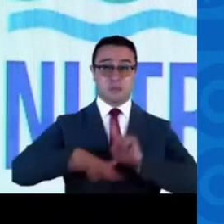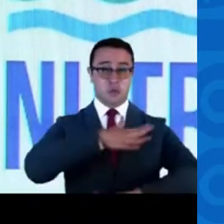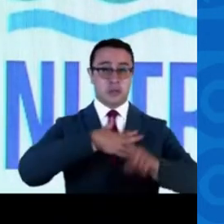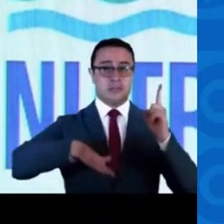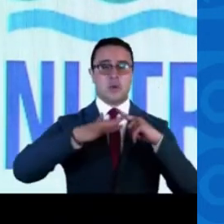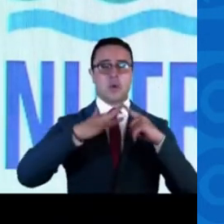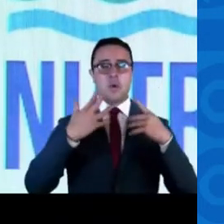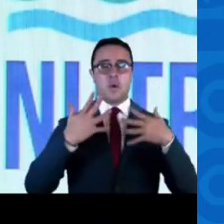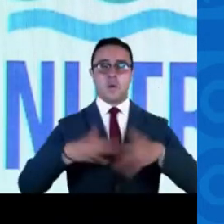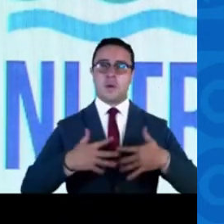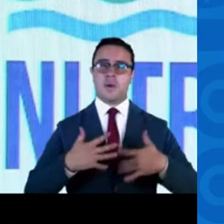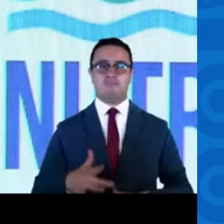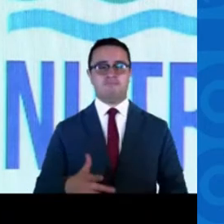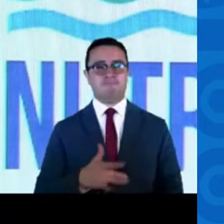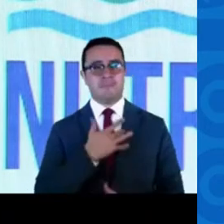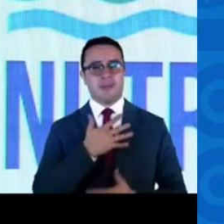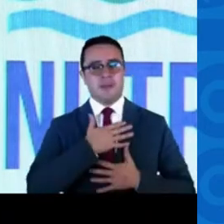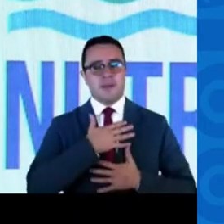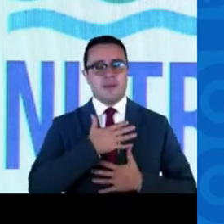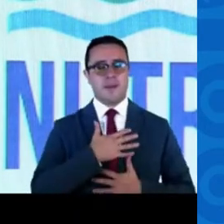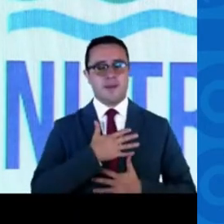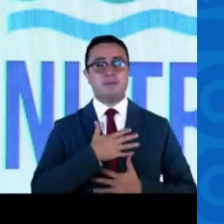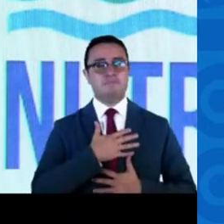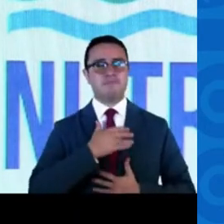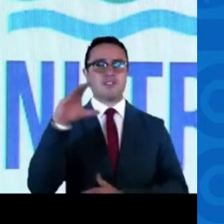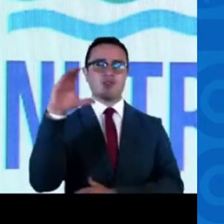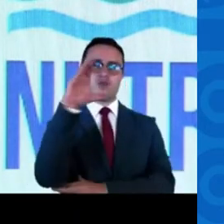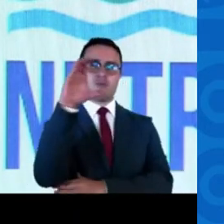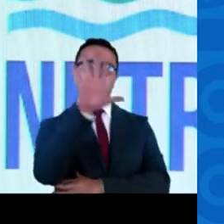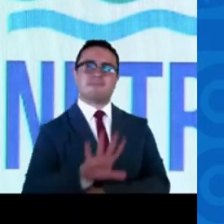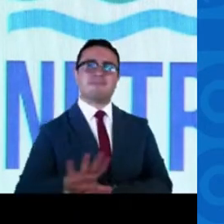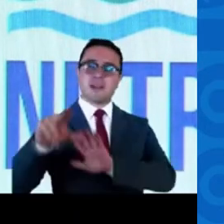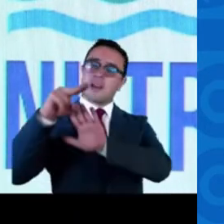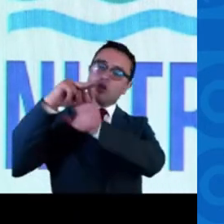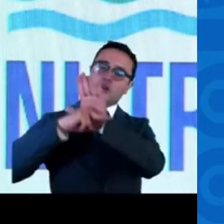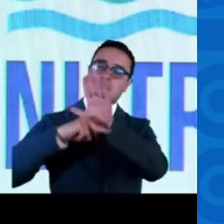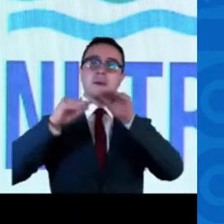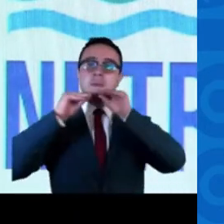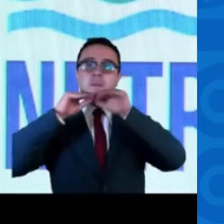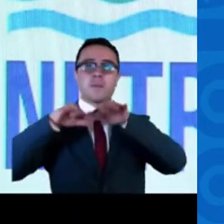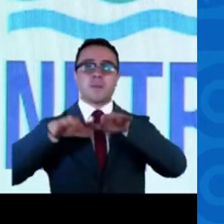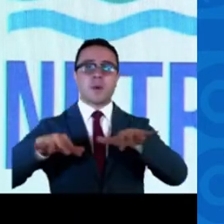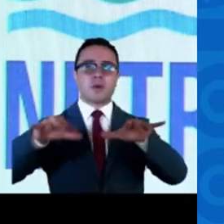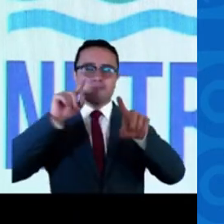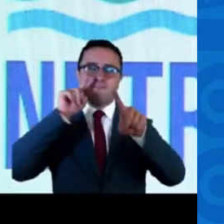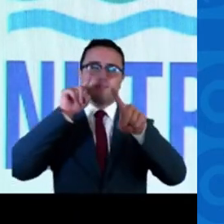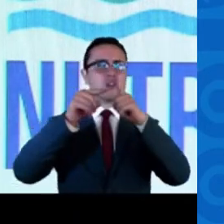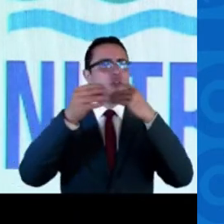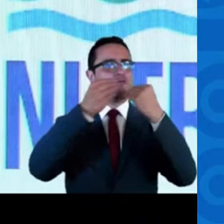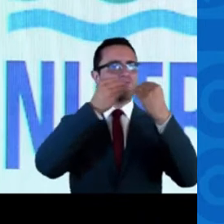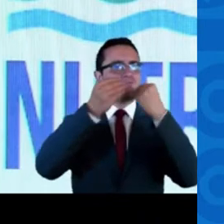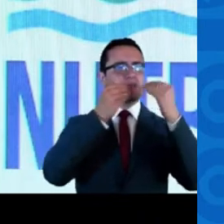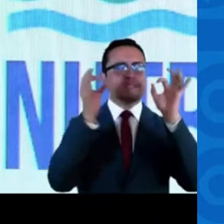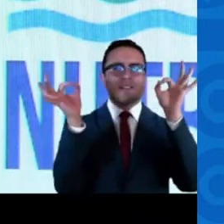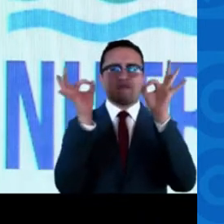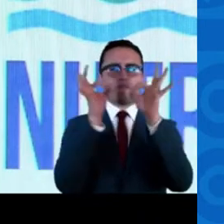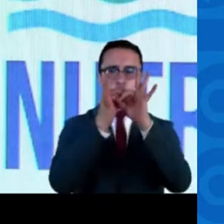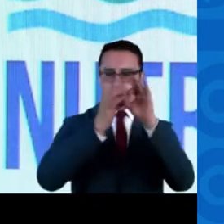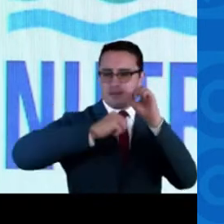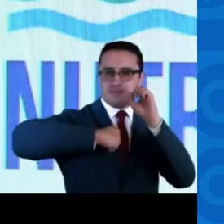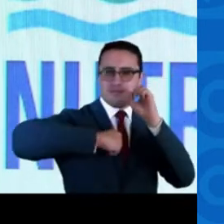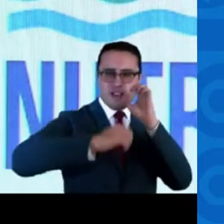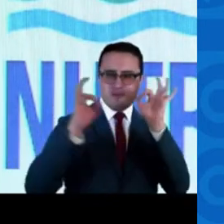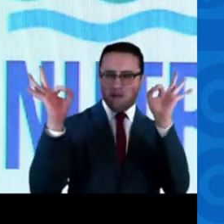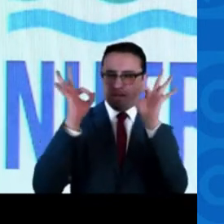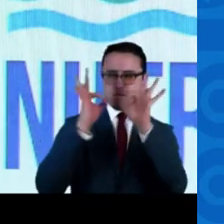in this context, it is with great satisfaction that we see that Colombia has embarked